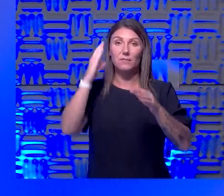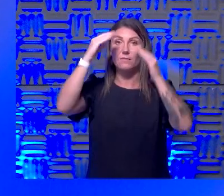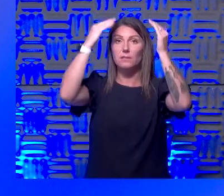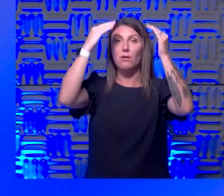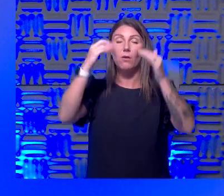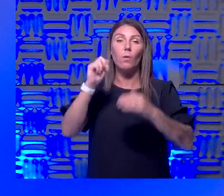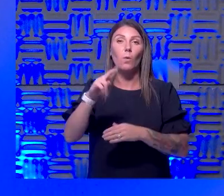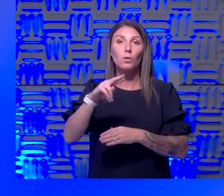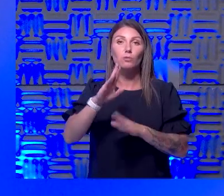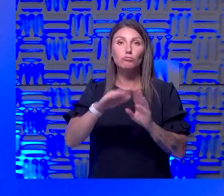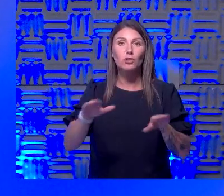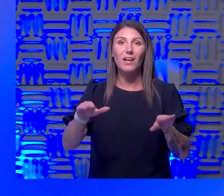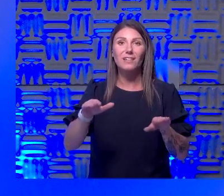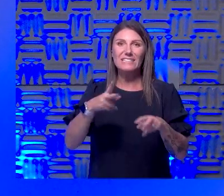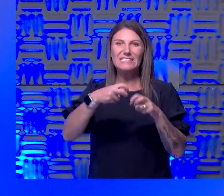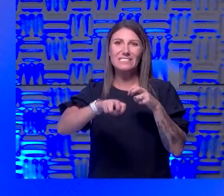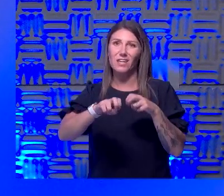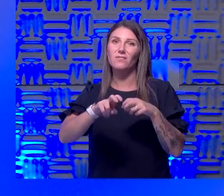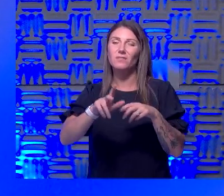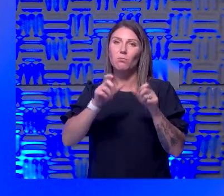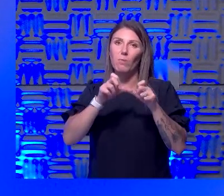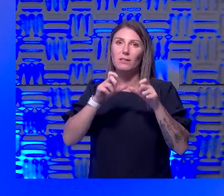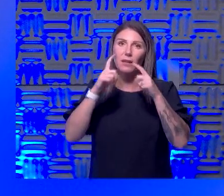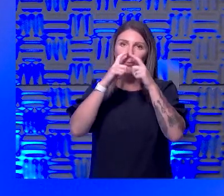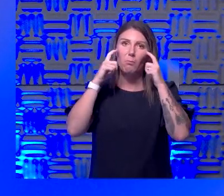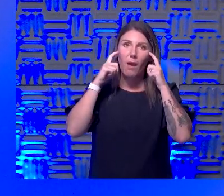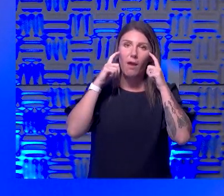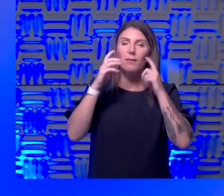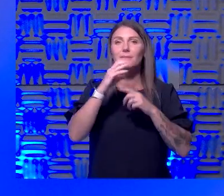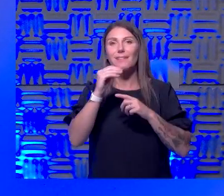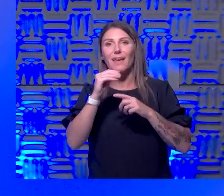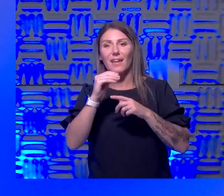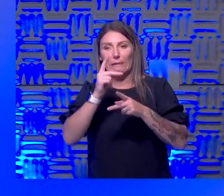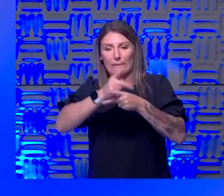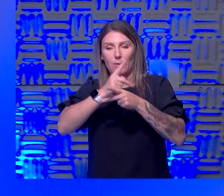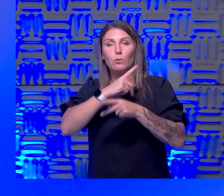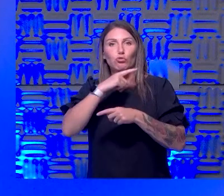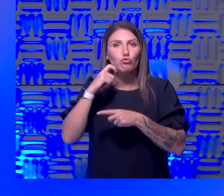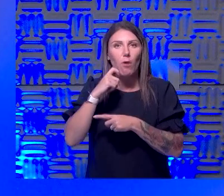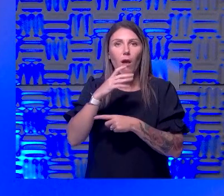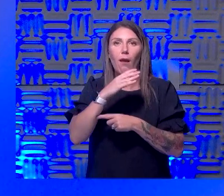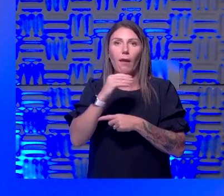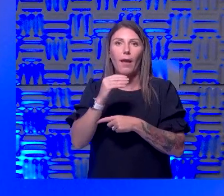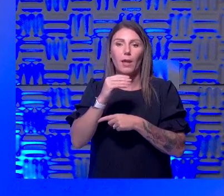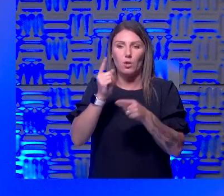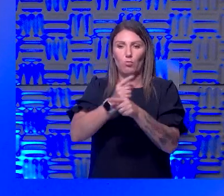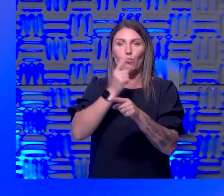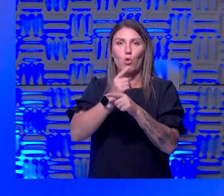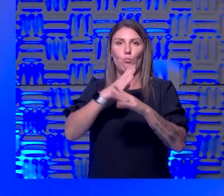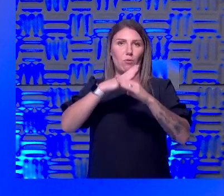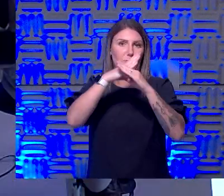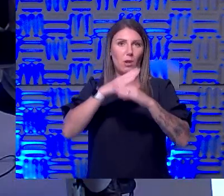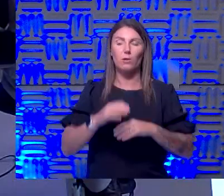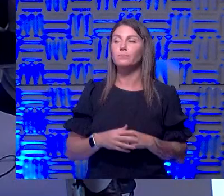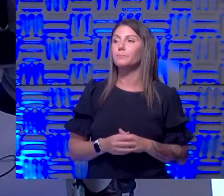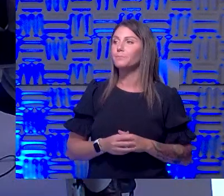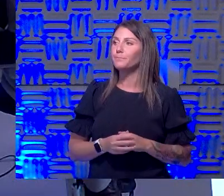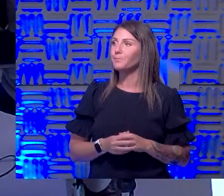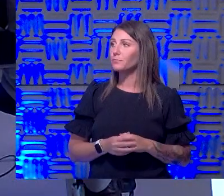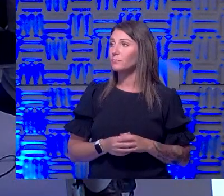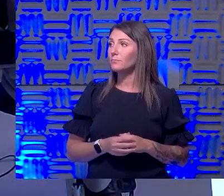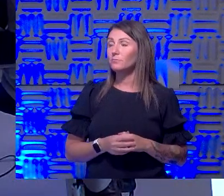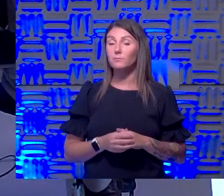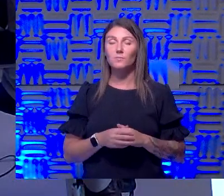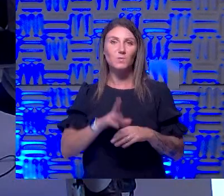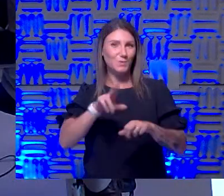a child, it's going to be very difficult to maintain a mask and keep it dry and keep it as an adequate barrier. I don't know if you... So